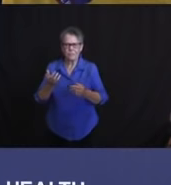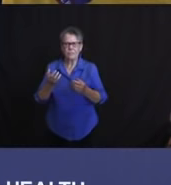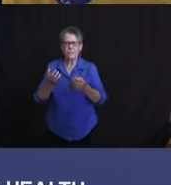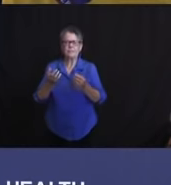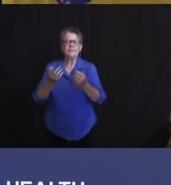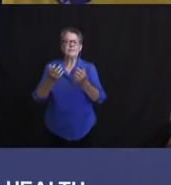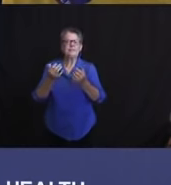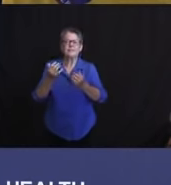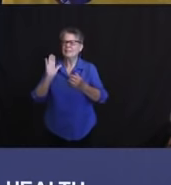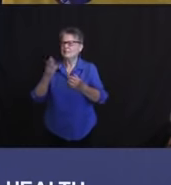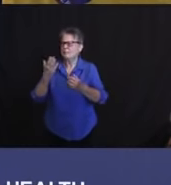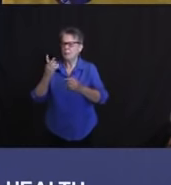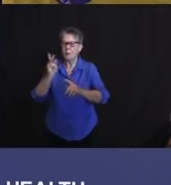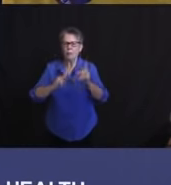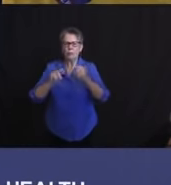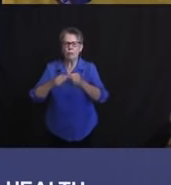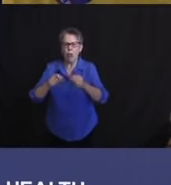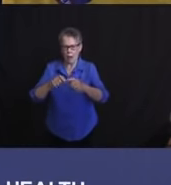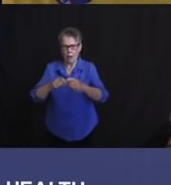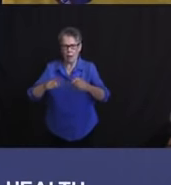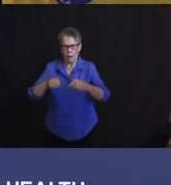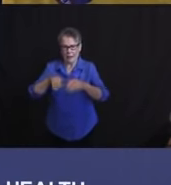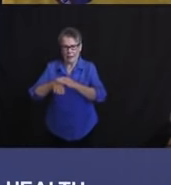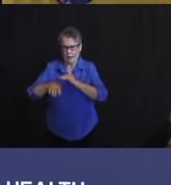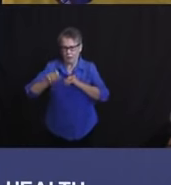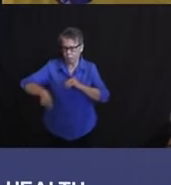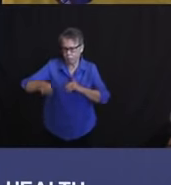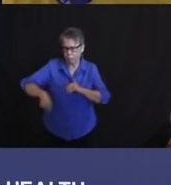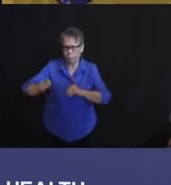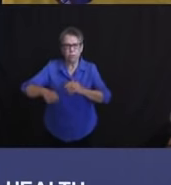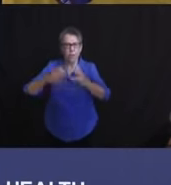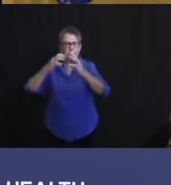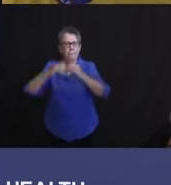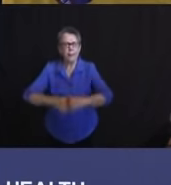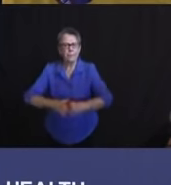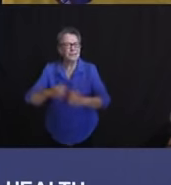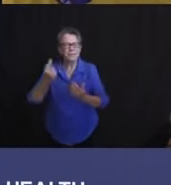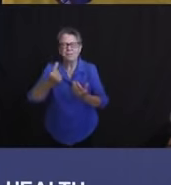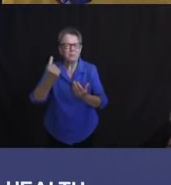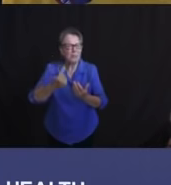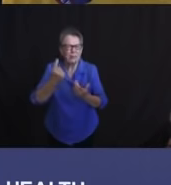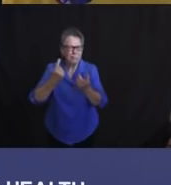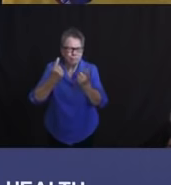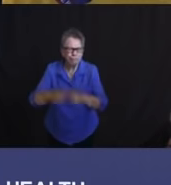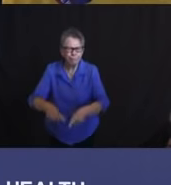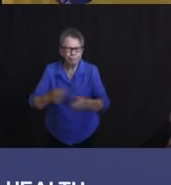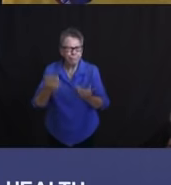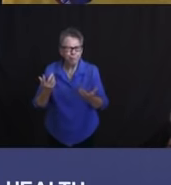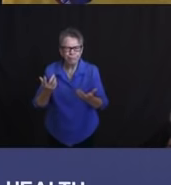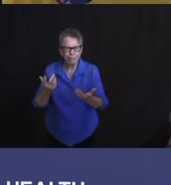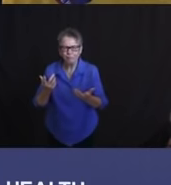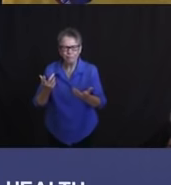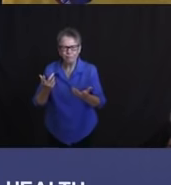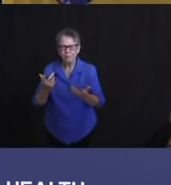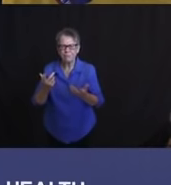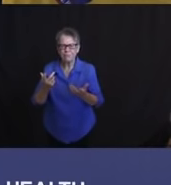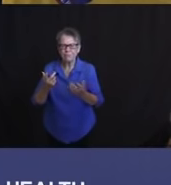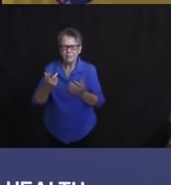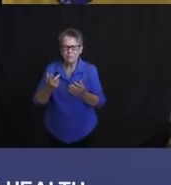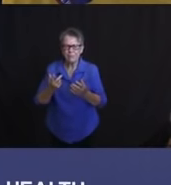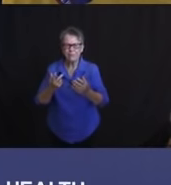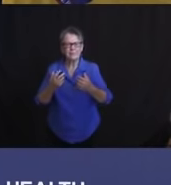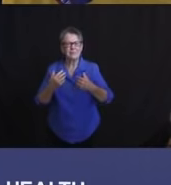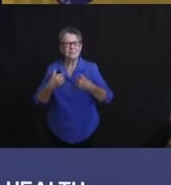would have actually registered for a particular party. They may have just been trying to get to the next screen. So we're working on that. Where do you go if you